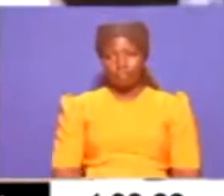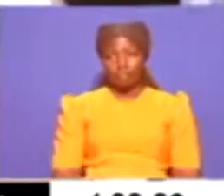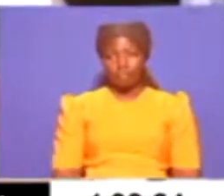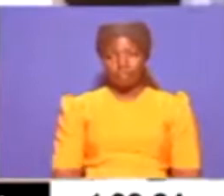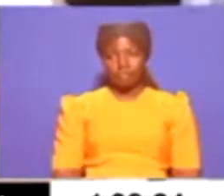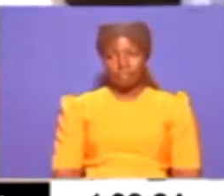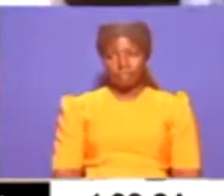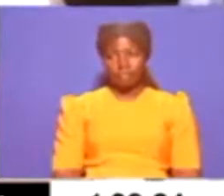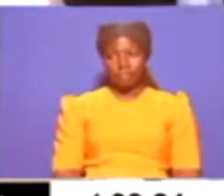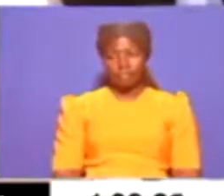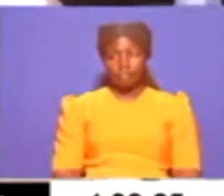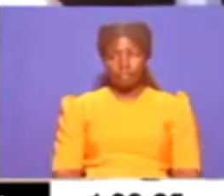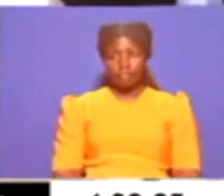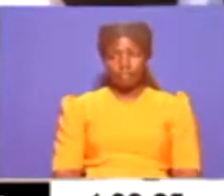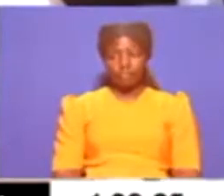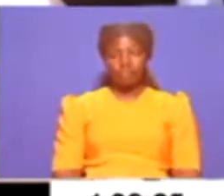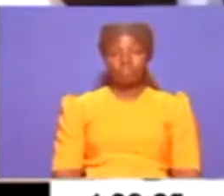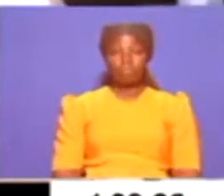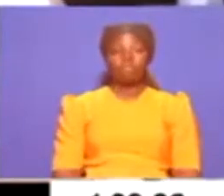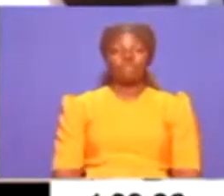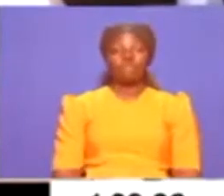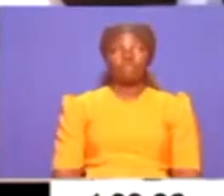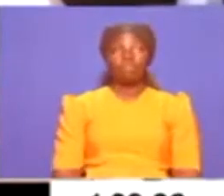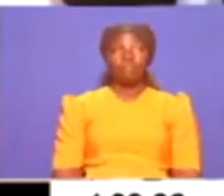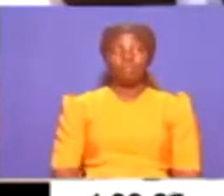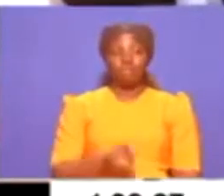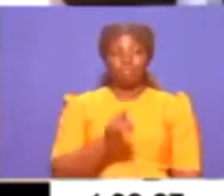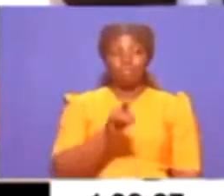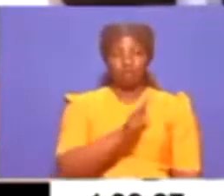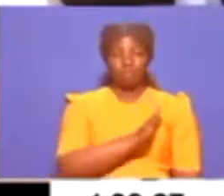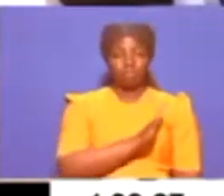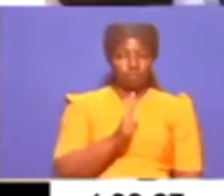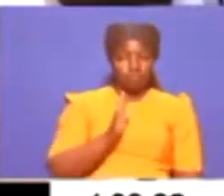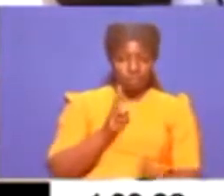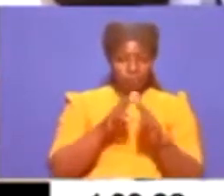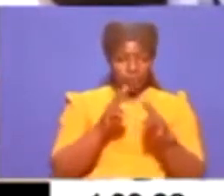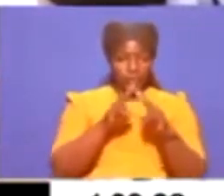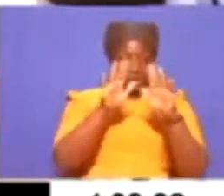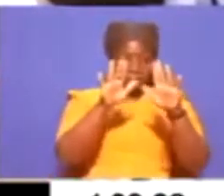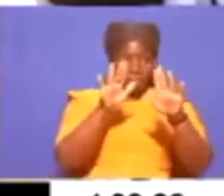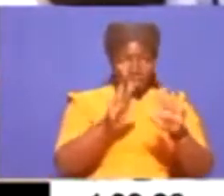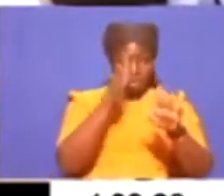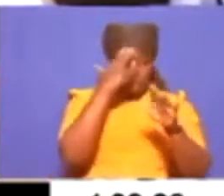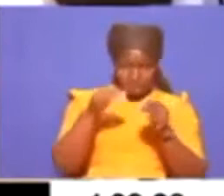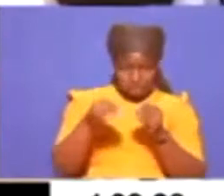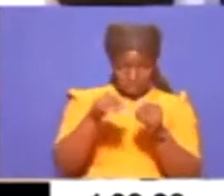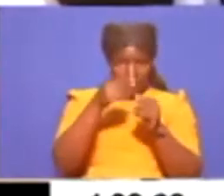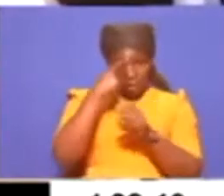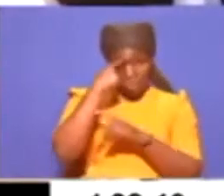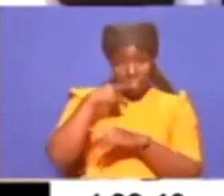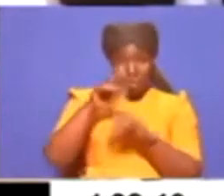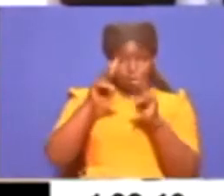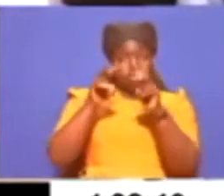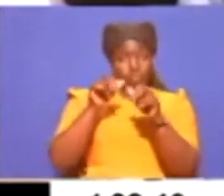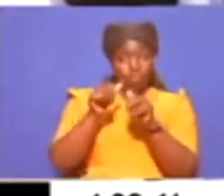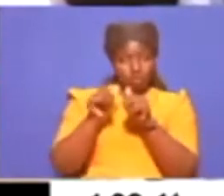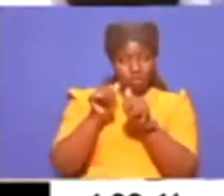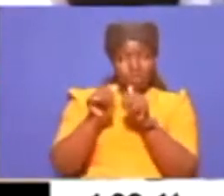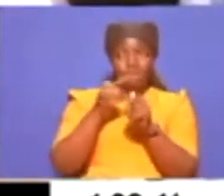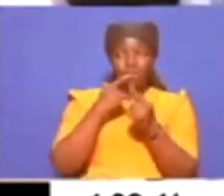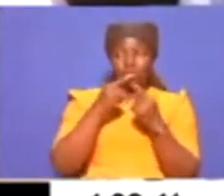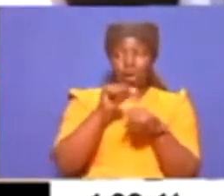Federal board ni muhimu sana ndio inashughulikia mambo ya policy ile na direct mambo ambayo yanahusu wanyama